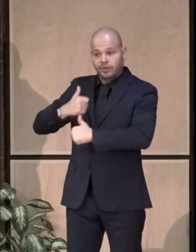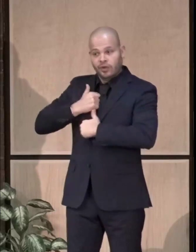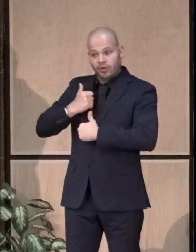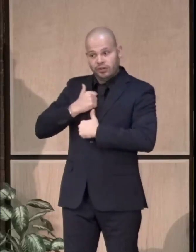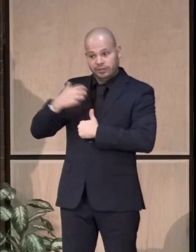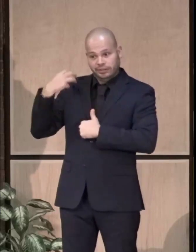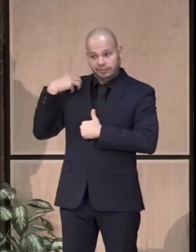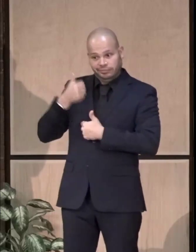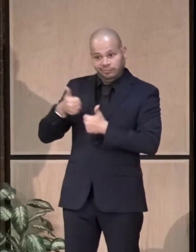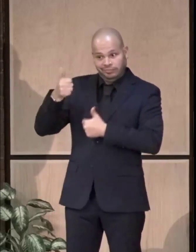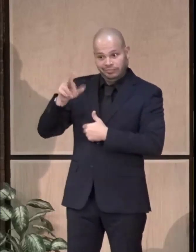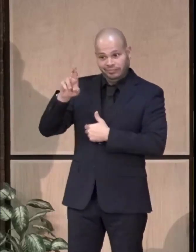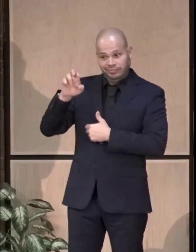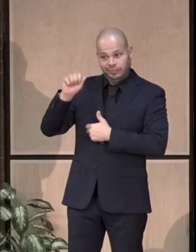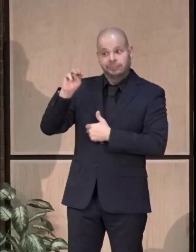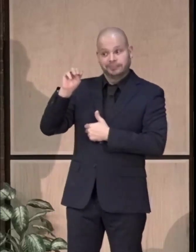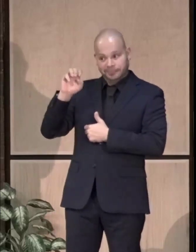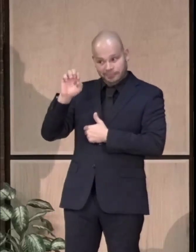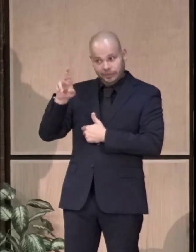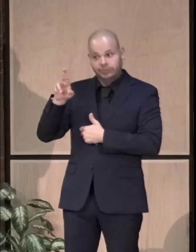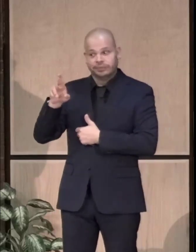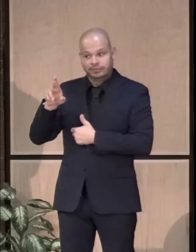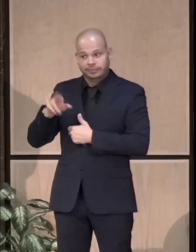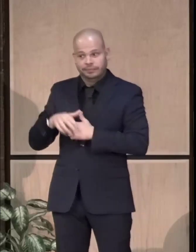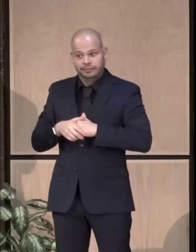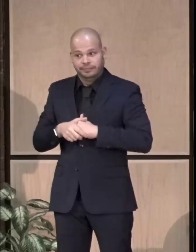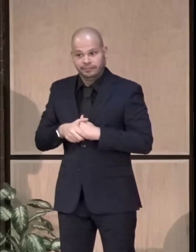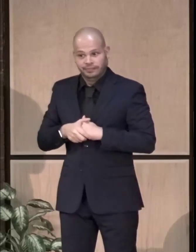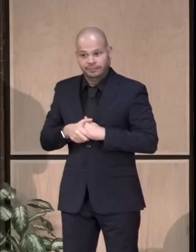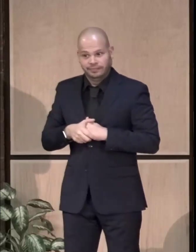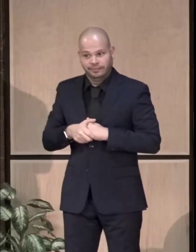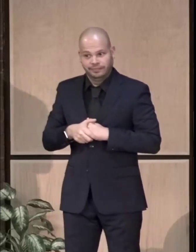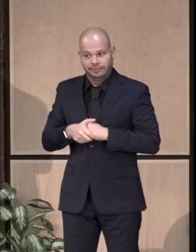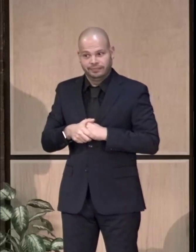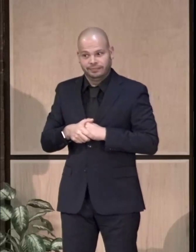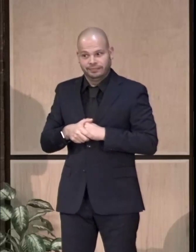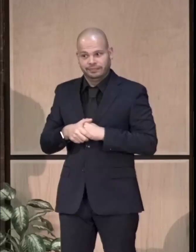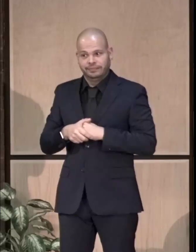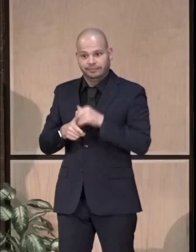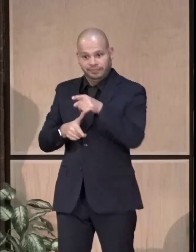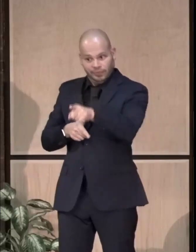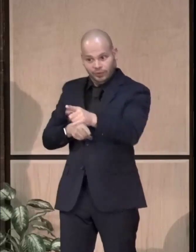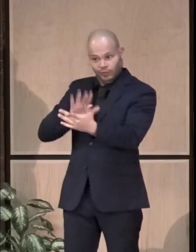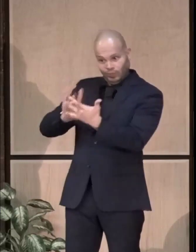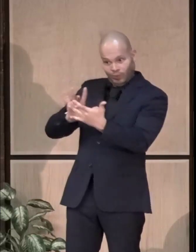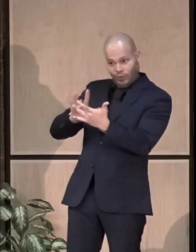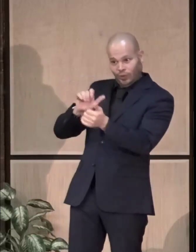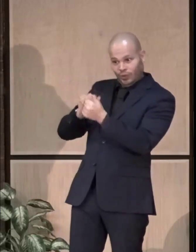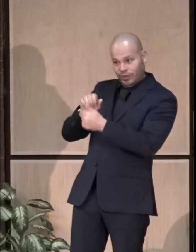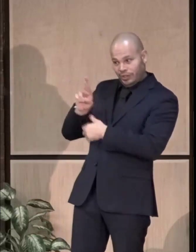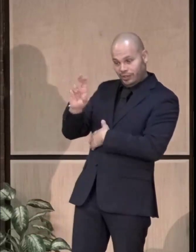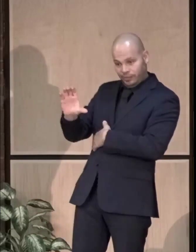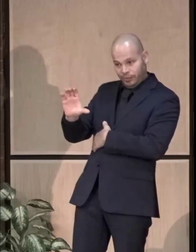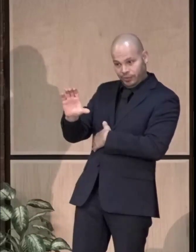summer incidents. Sergeant Carr said he had to work and that he would not be at the